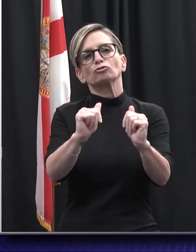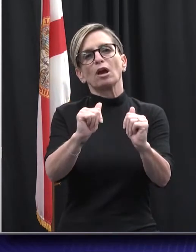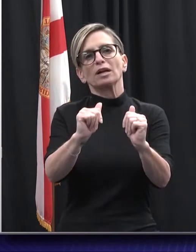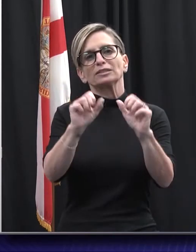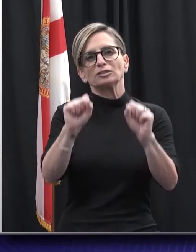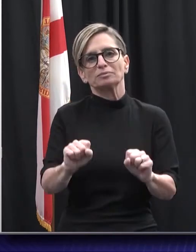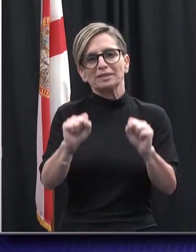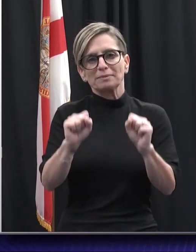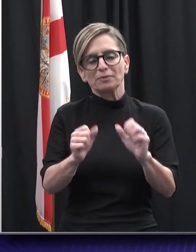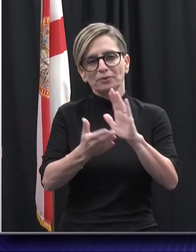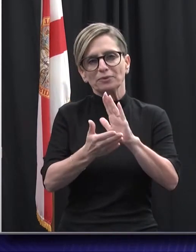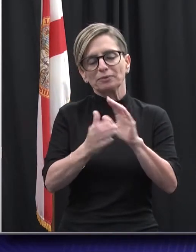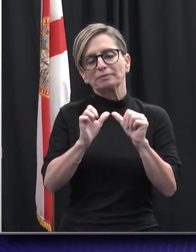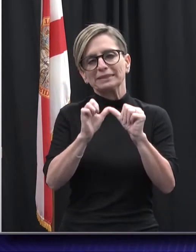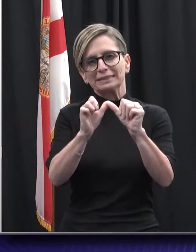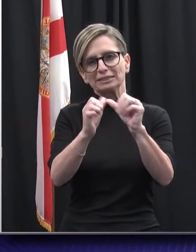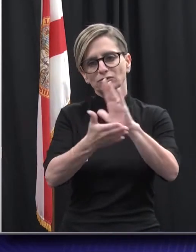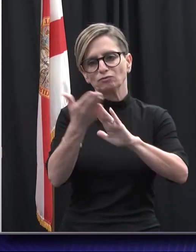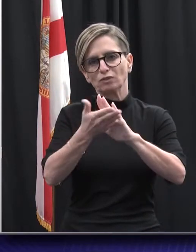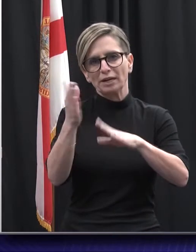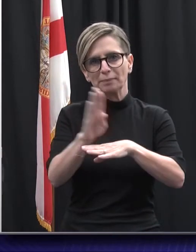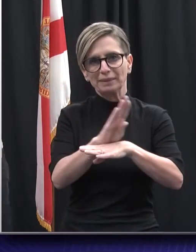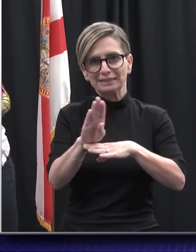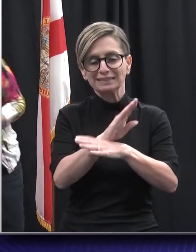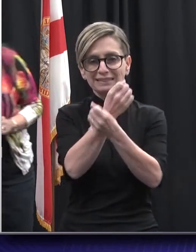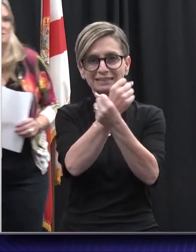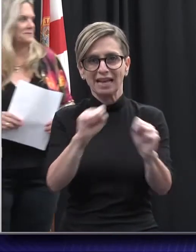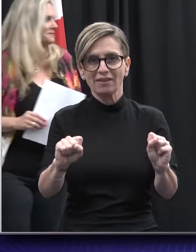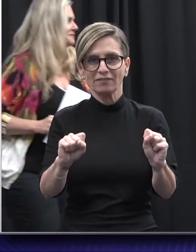your business and just do it safely. Have a great night.